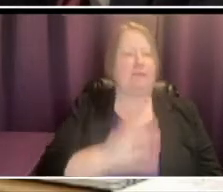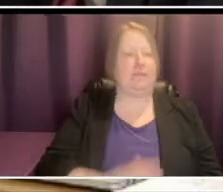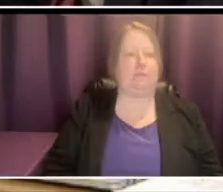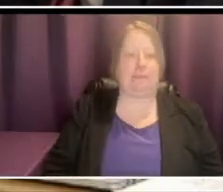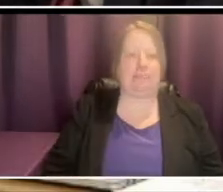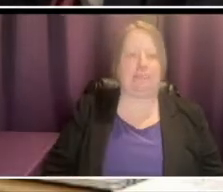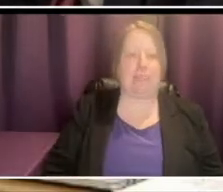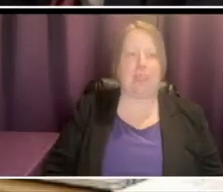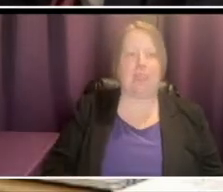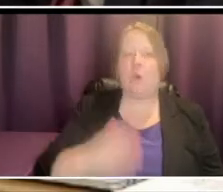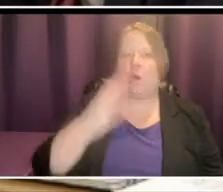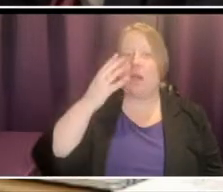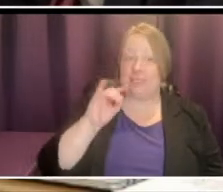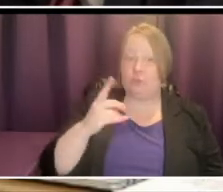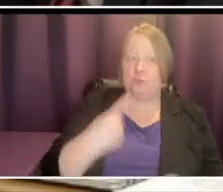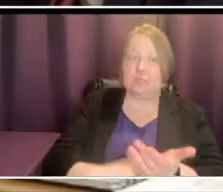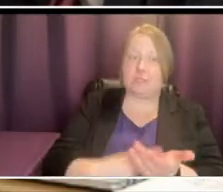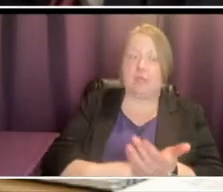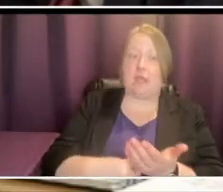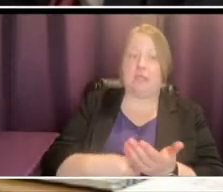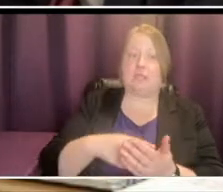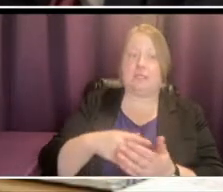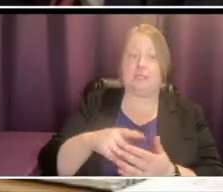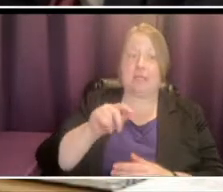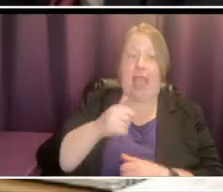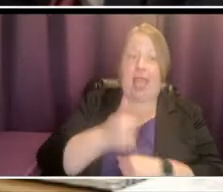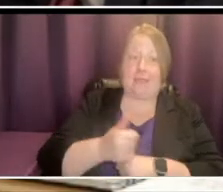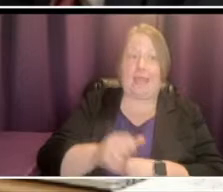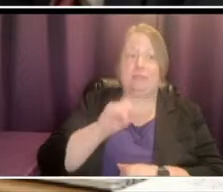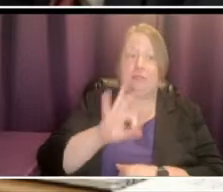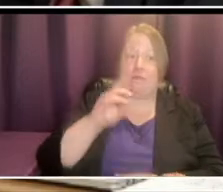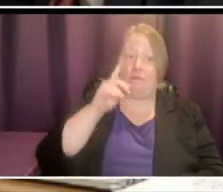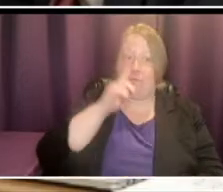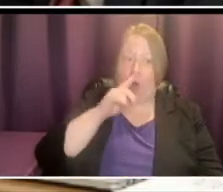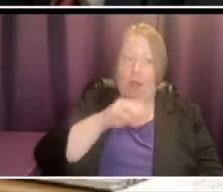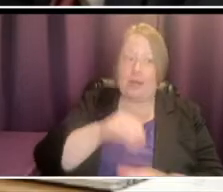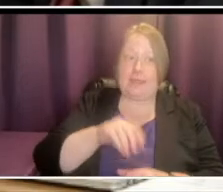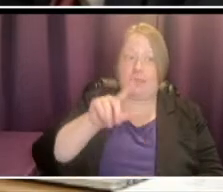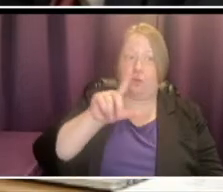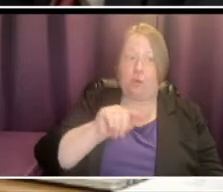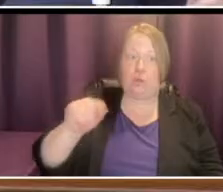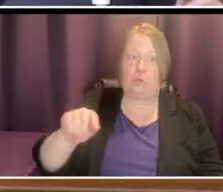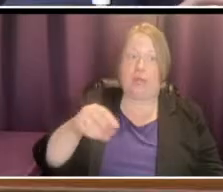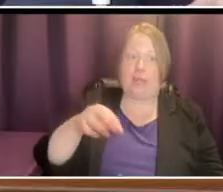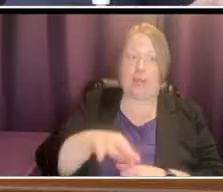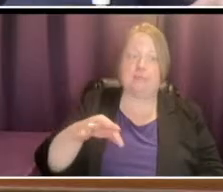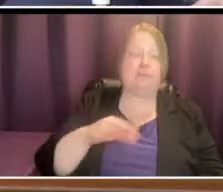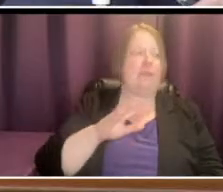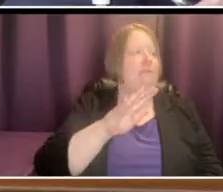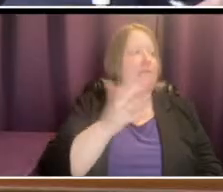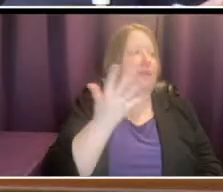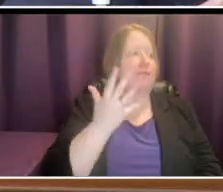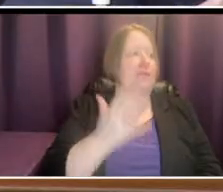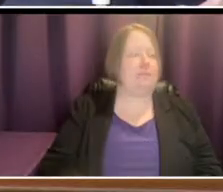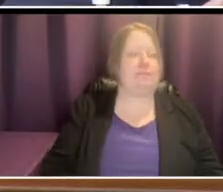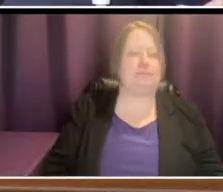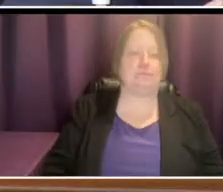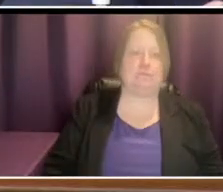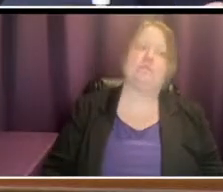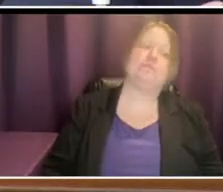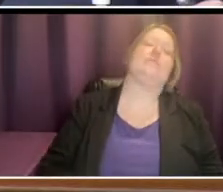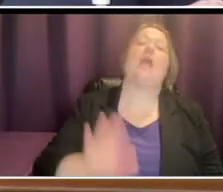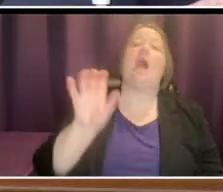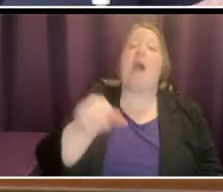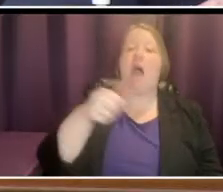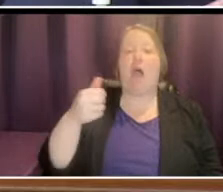President Trump allegations of fraud in the 2020 election? 5th. Other witnesses have also gone